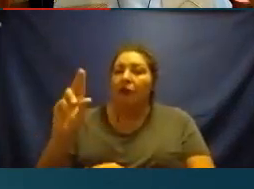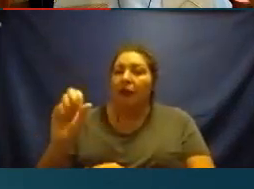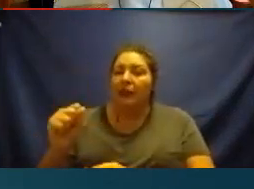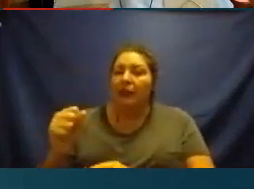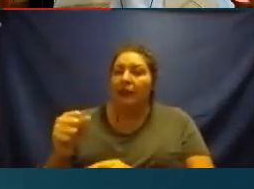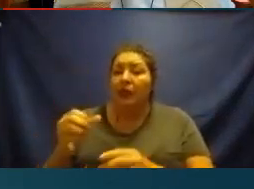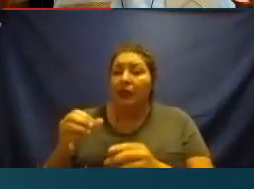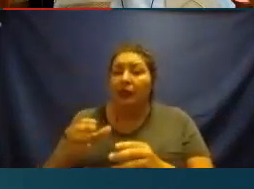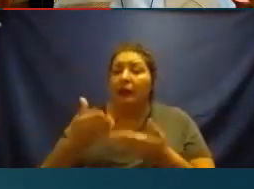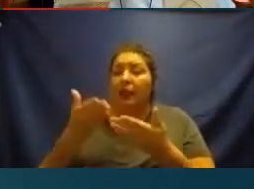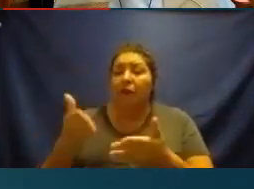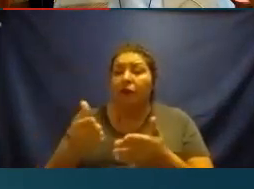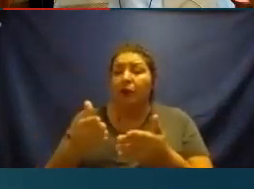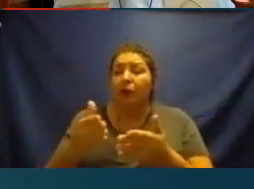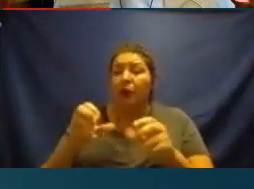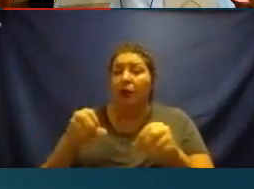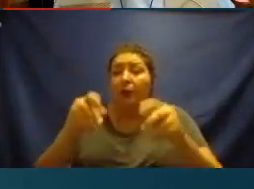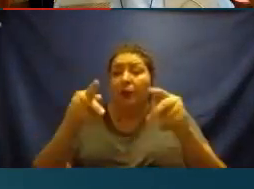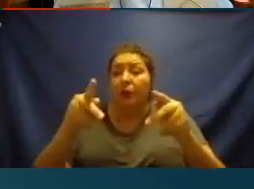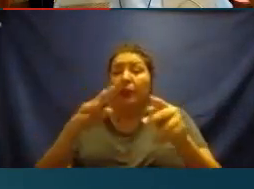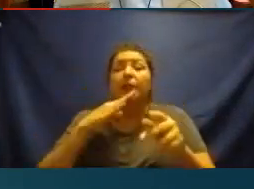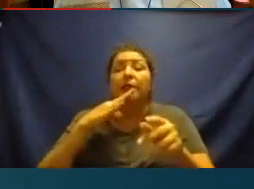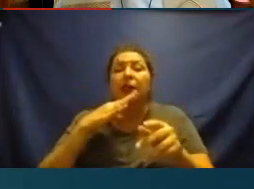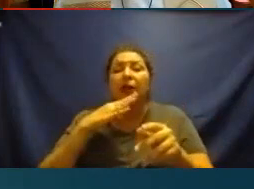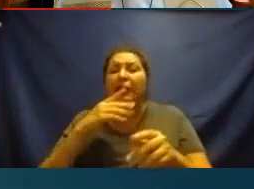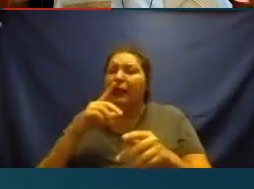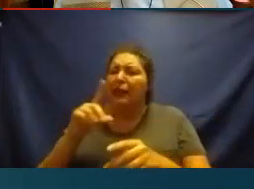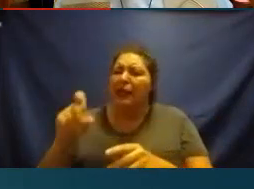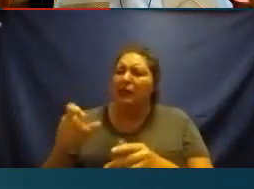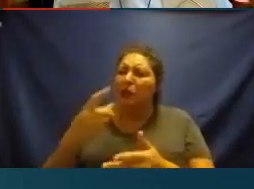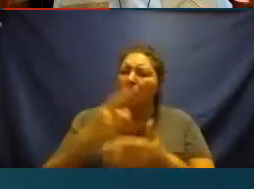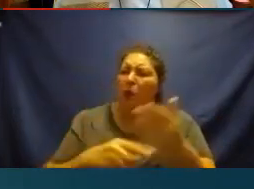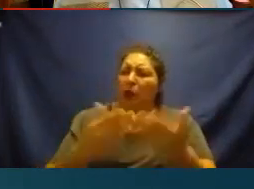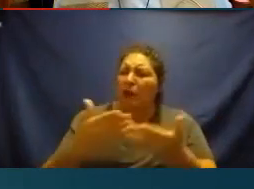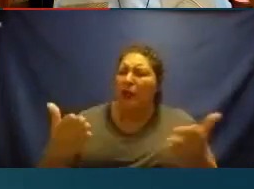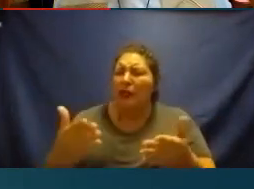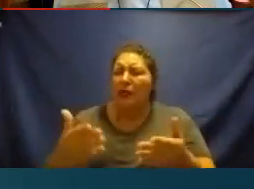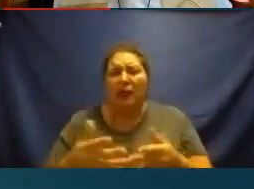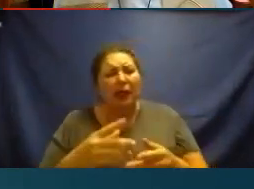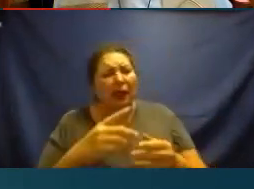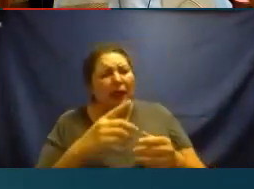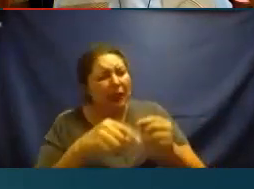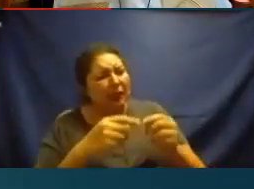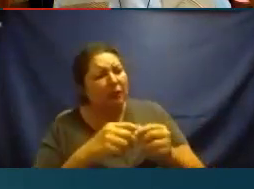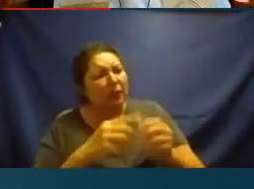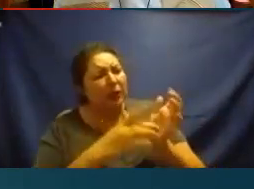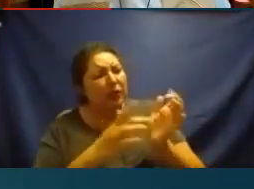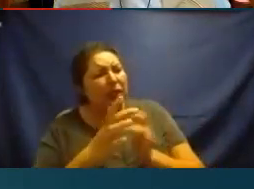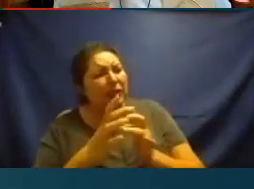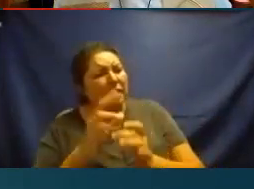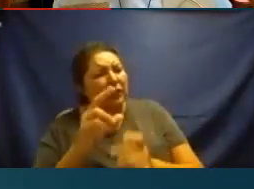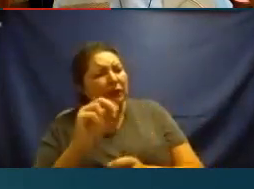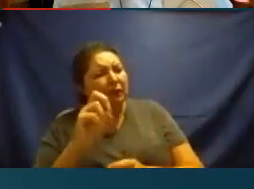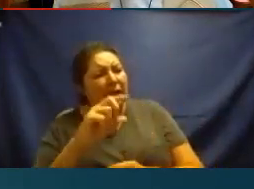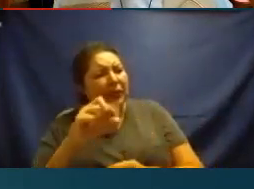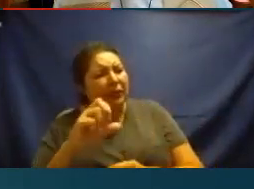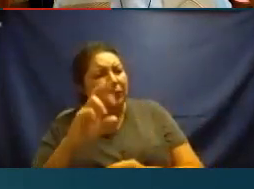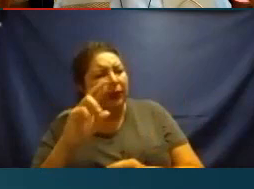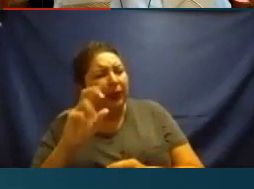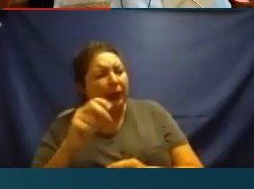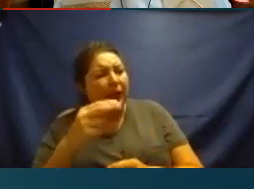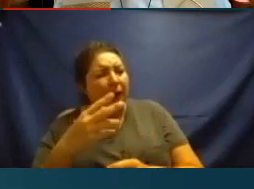them, "What things?" And they said, "Concerning Jesus of Nazareth, a man who was a prophet